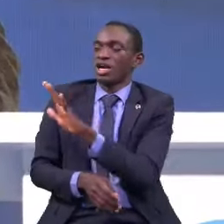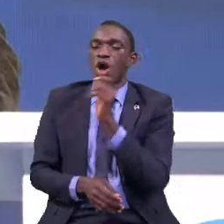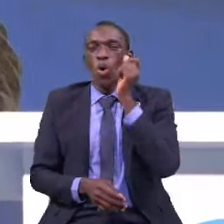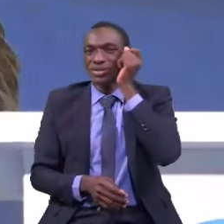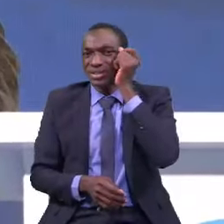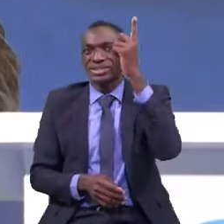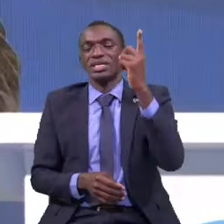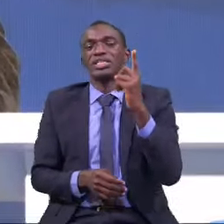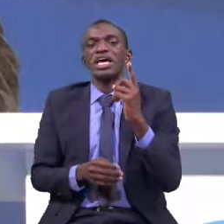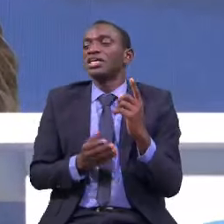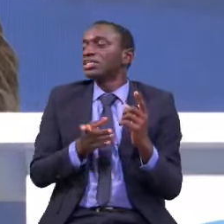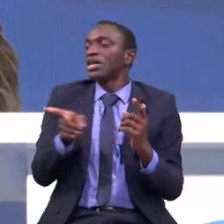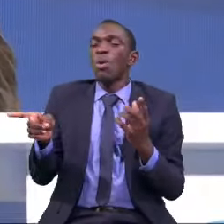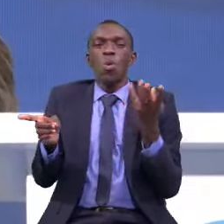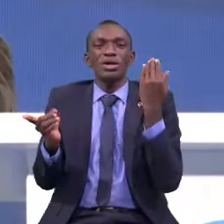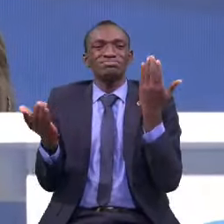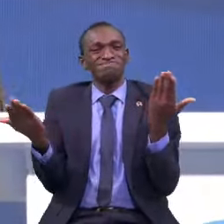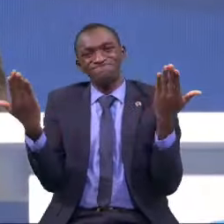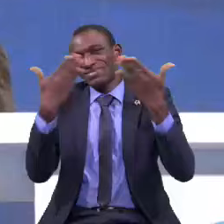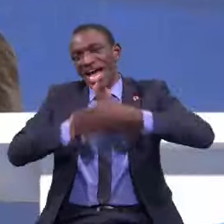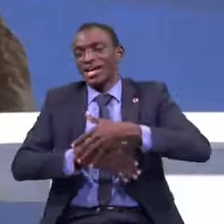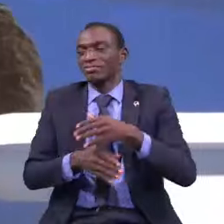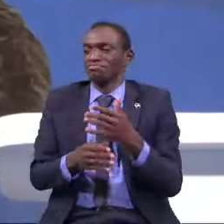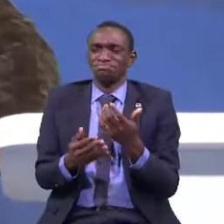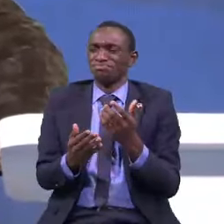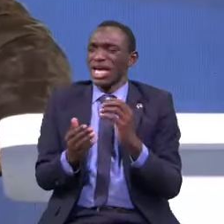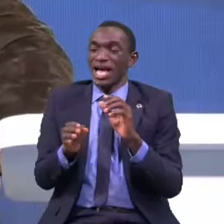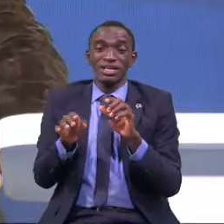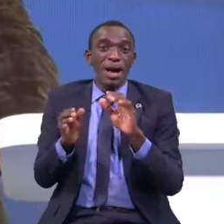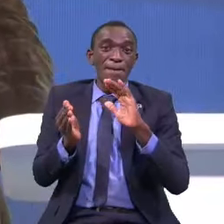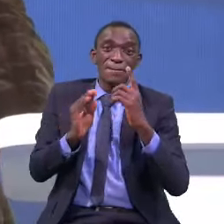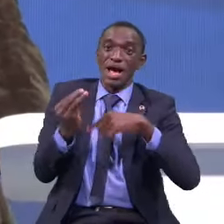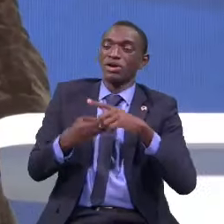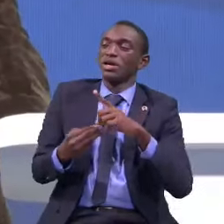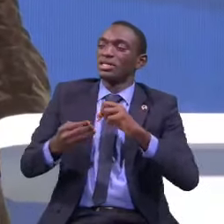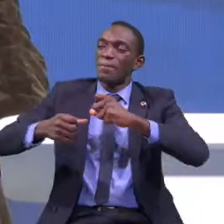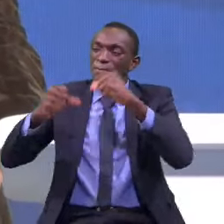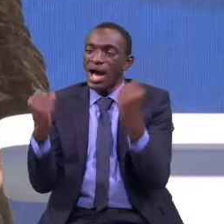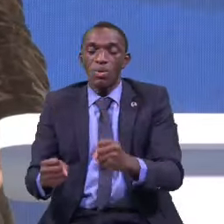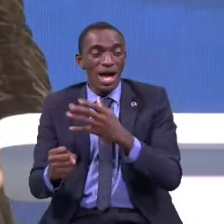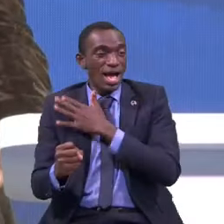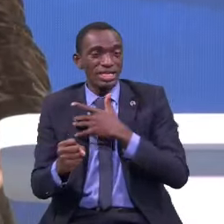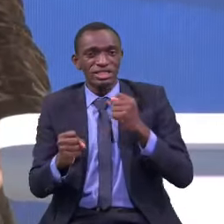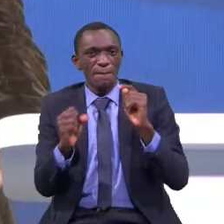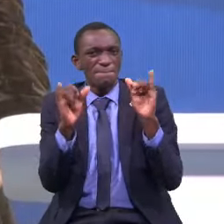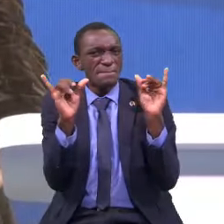the power and the measure of the greatness of Christ.